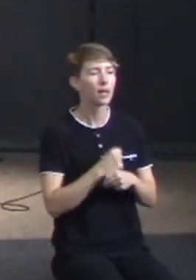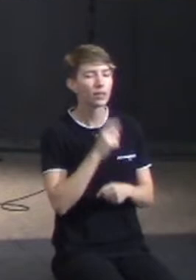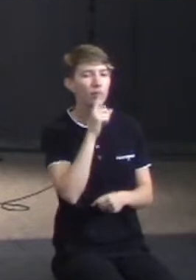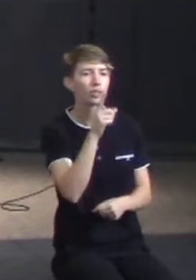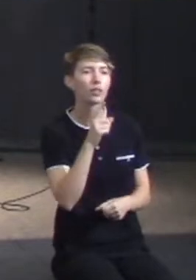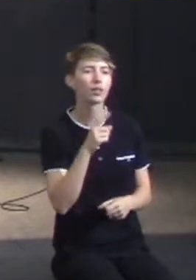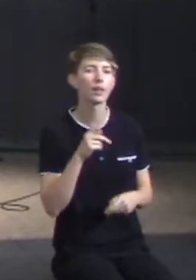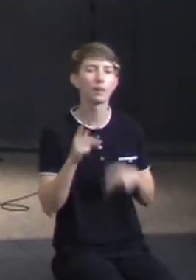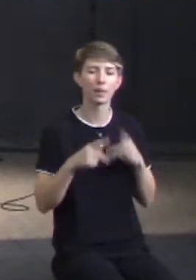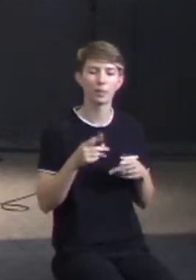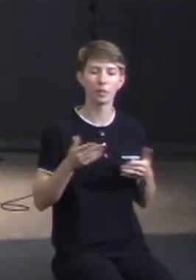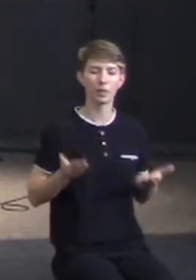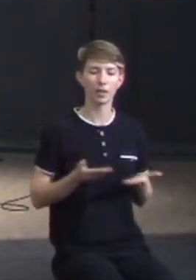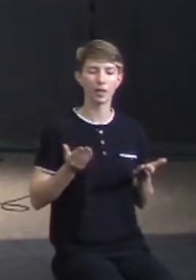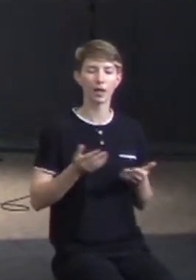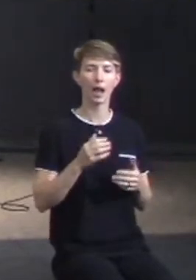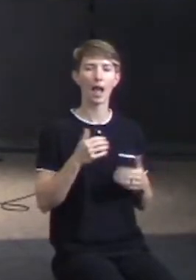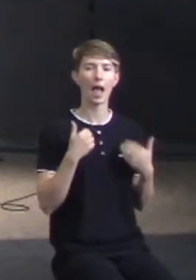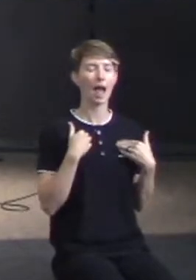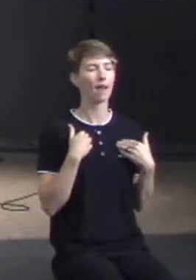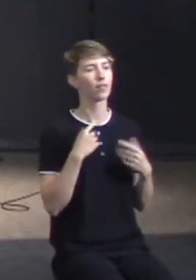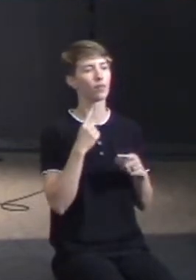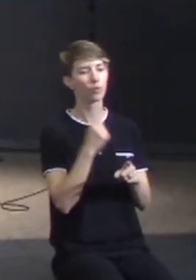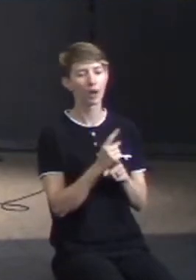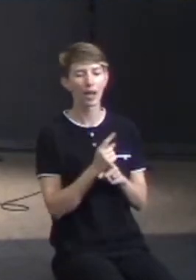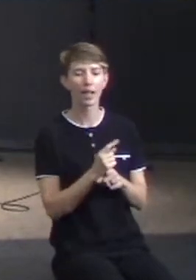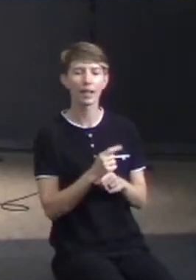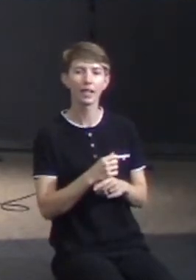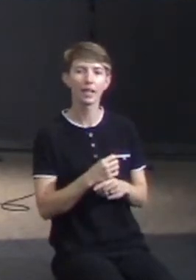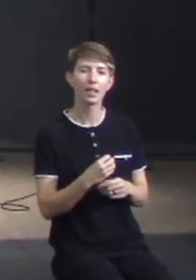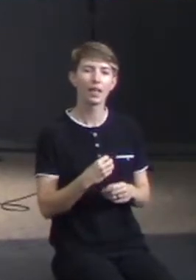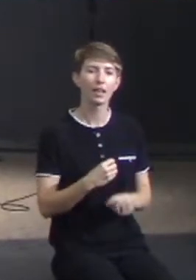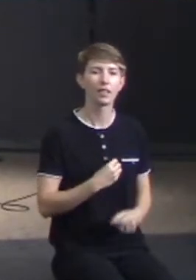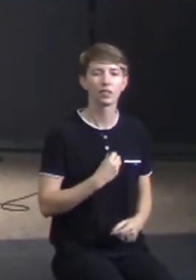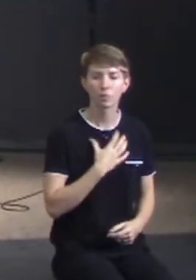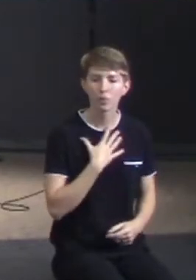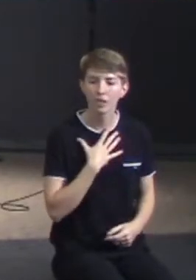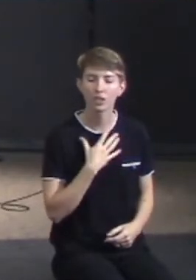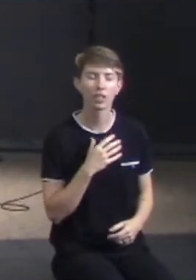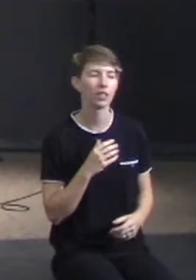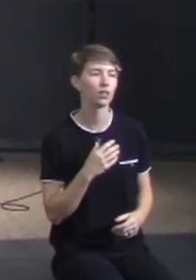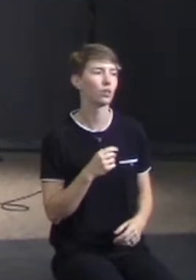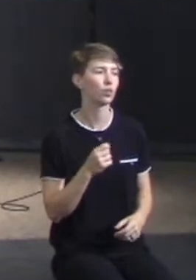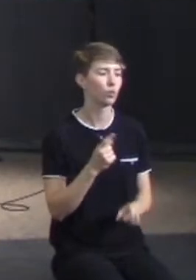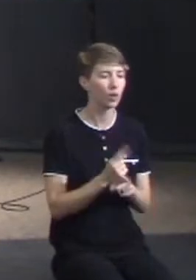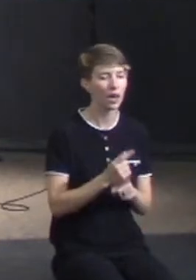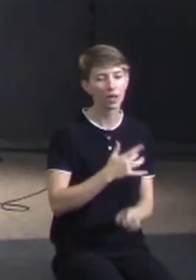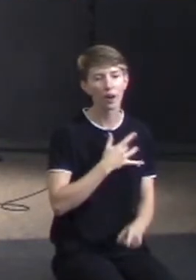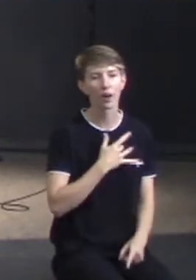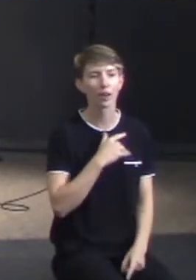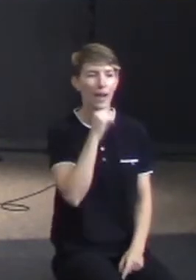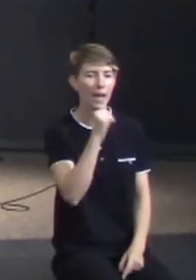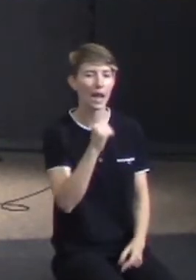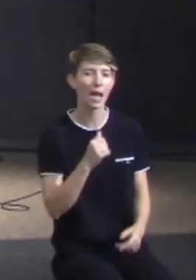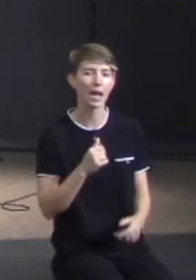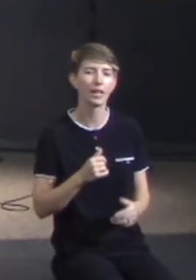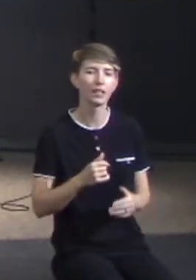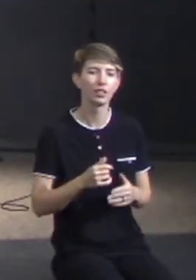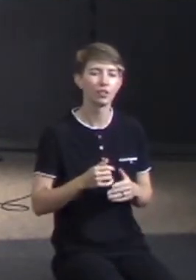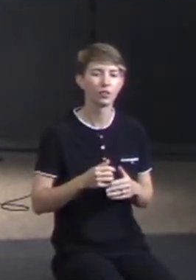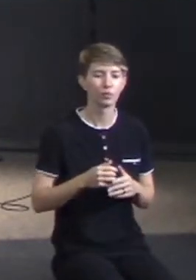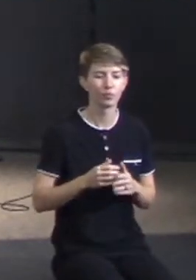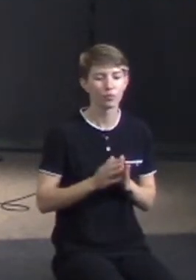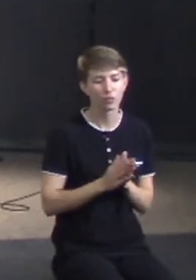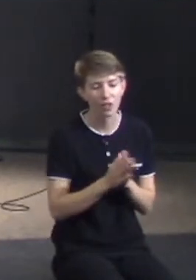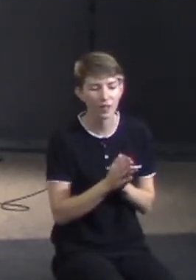up here have the right inspiration and the right heart and aren't just driven by agenda. That kind of purity of